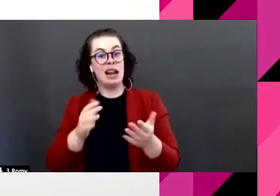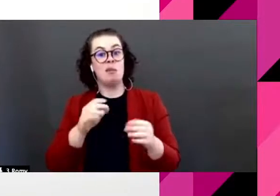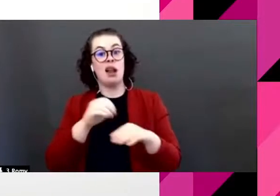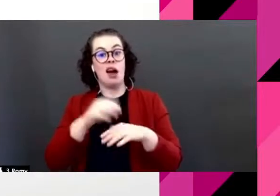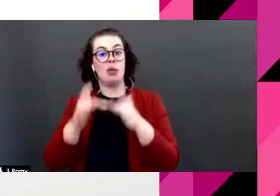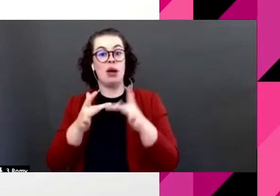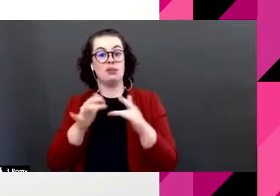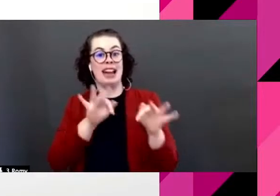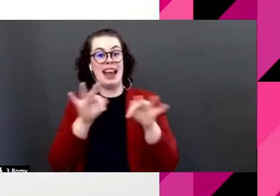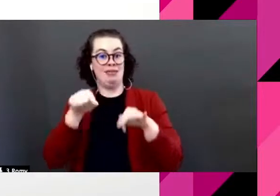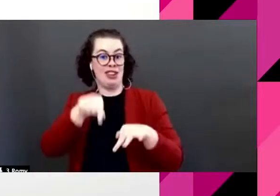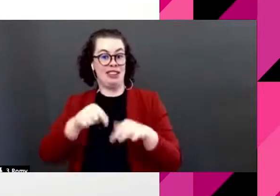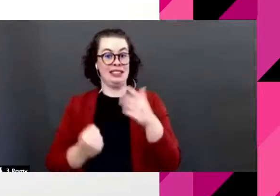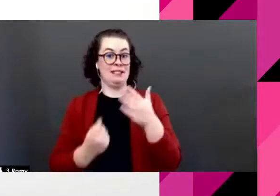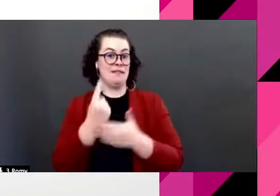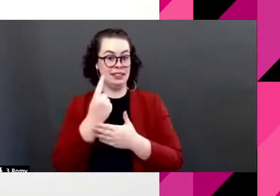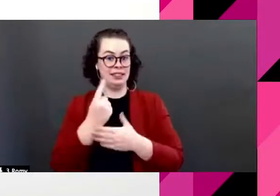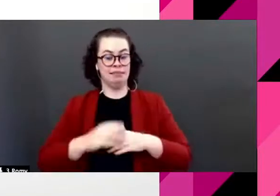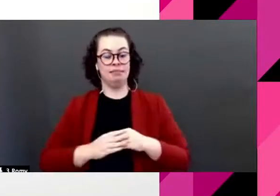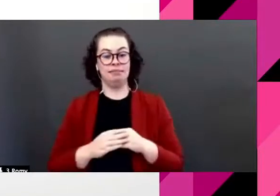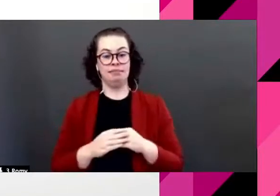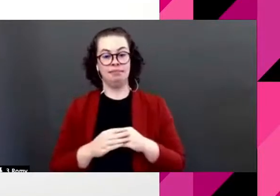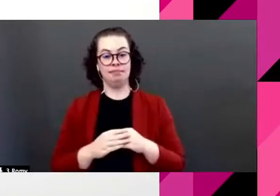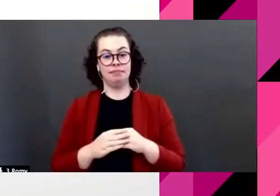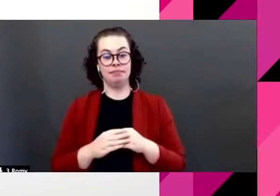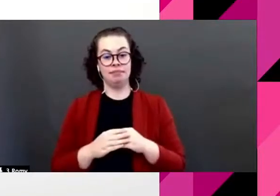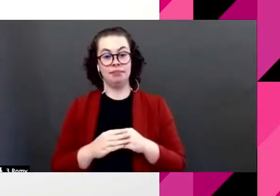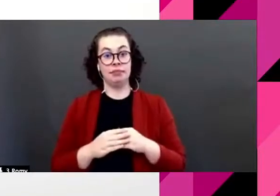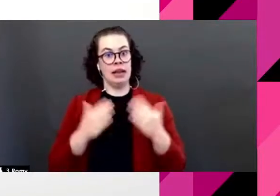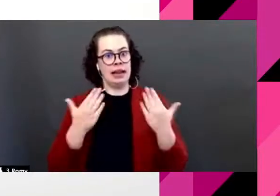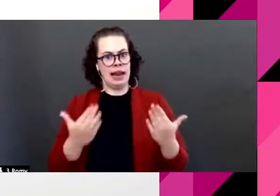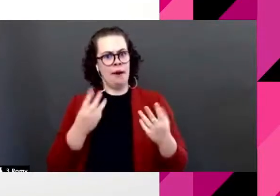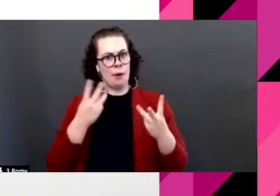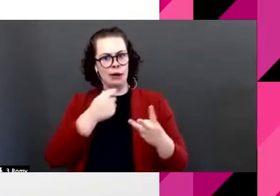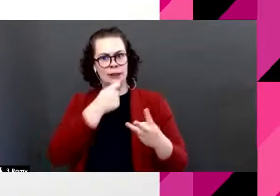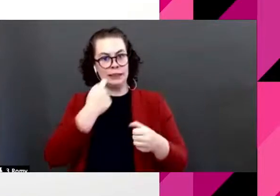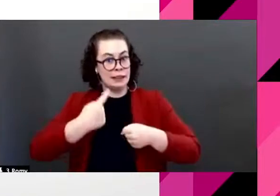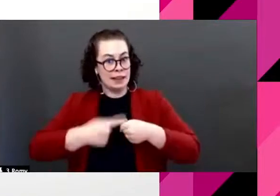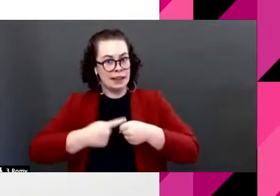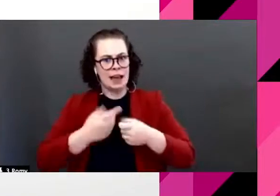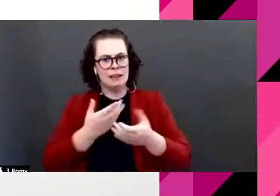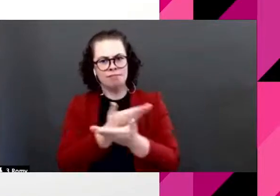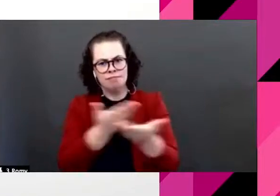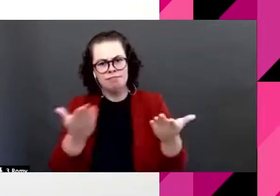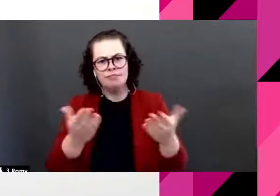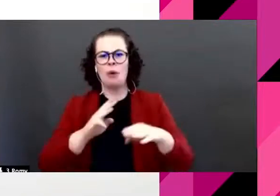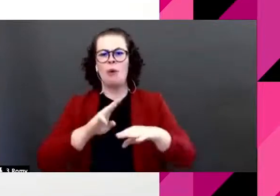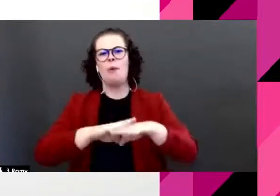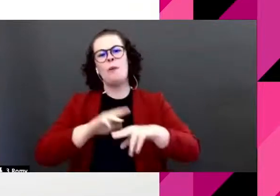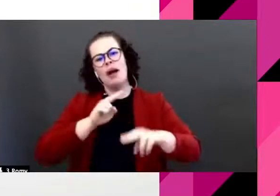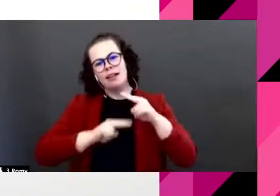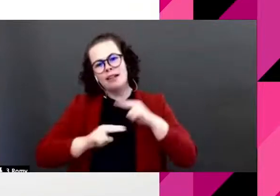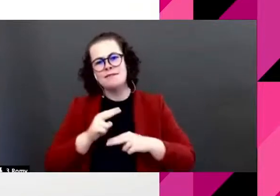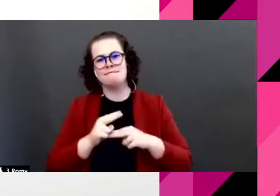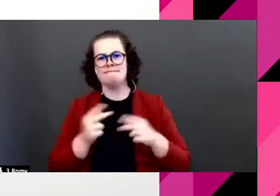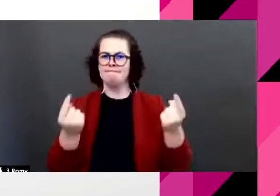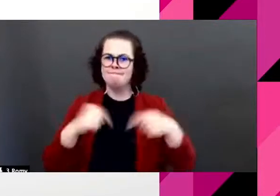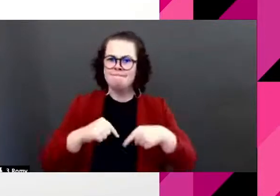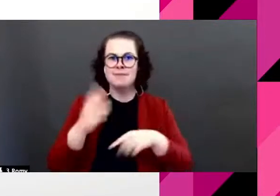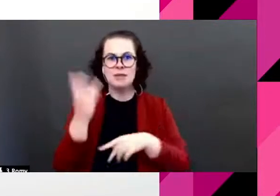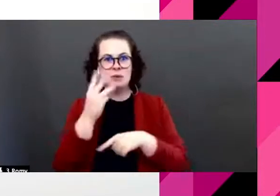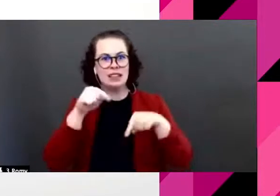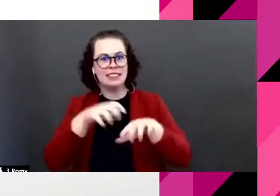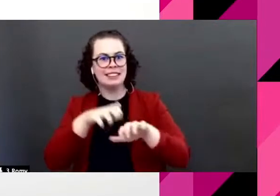after the event. So now let me reiterate once more how welcome you, every single one of you, is to this